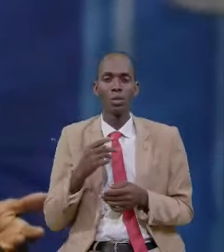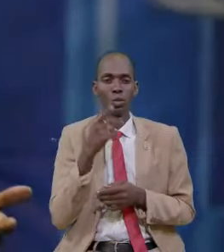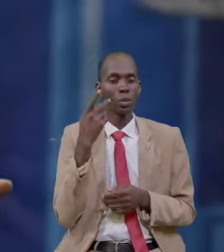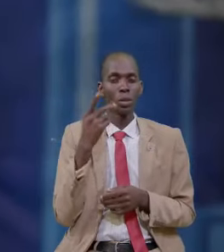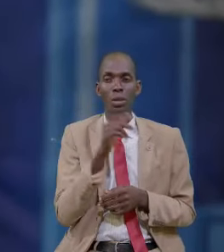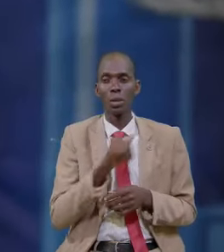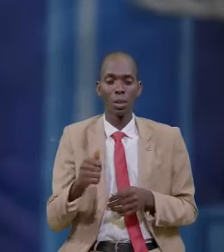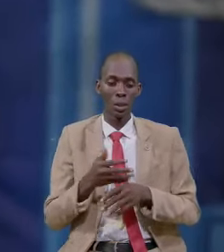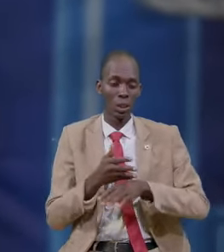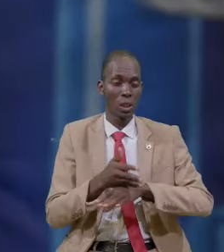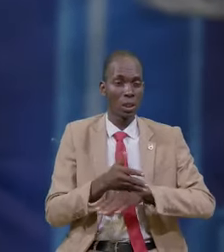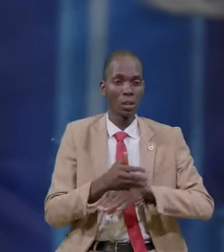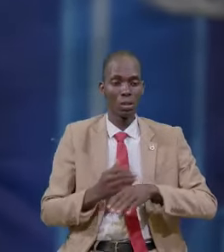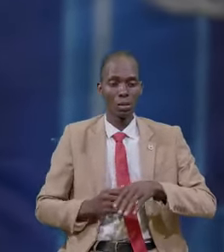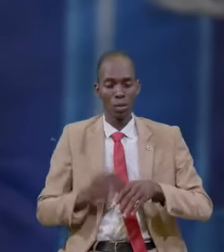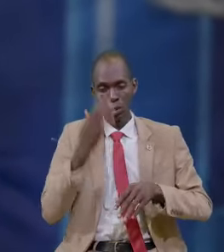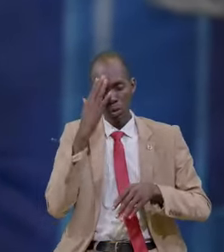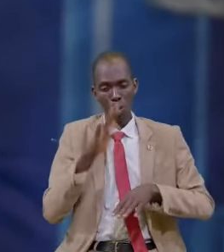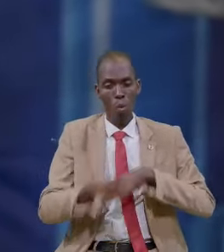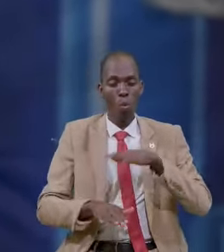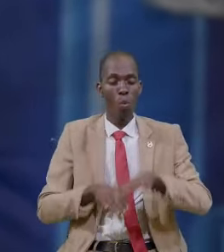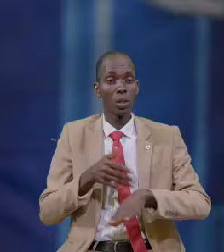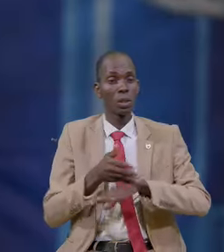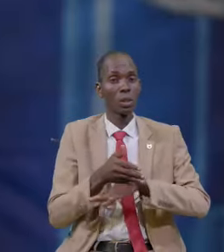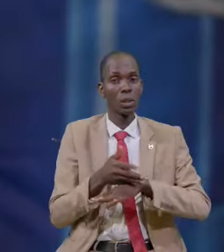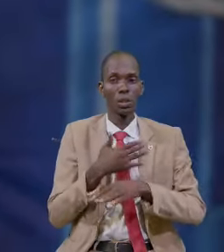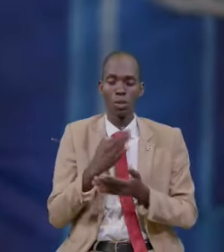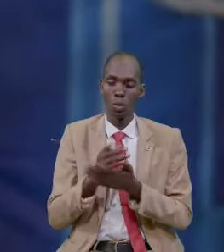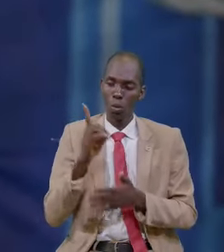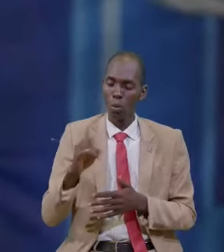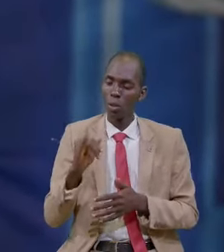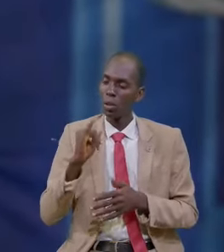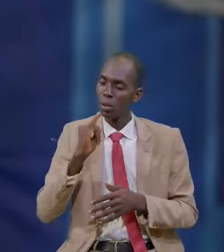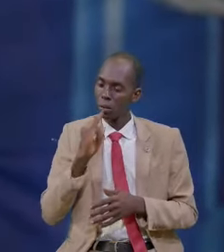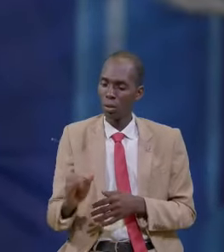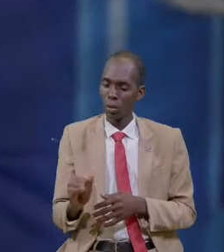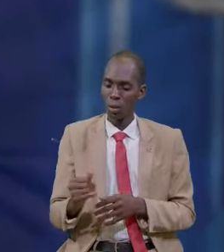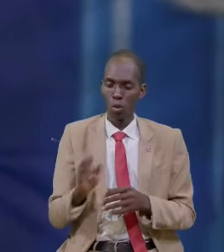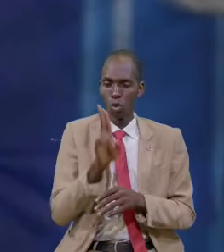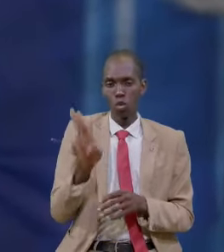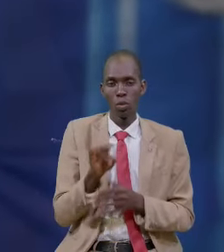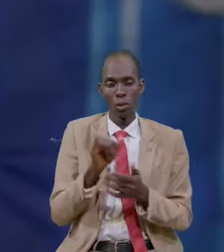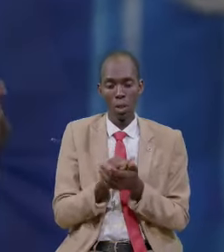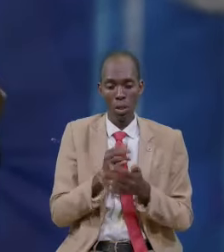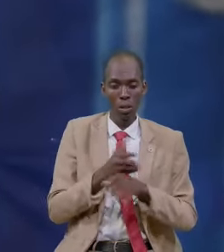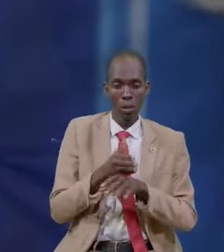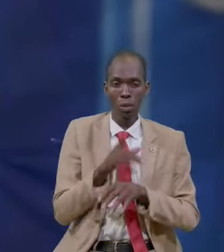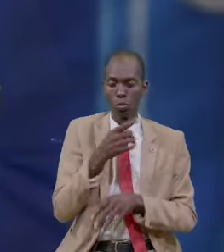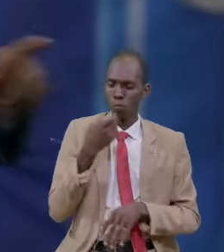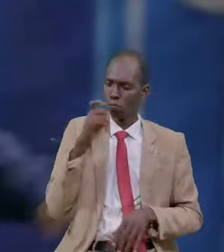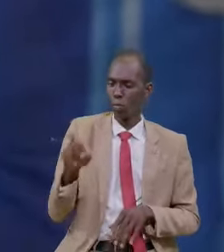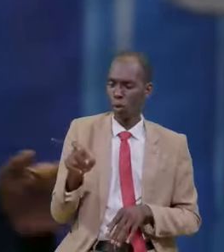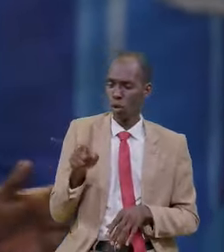there. And somebody is holding to that walking stick. And you say, stick, I rebuke